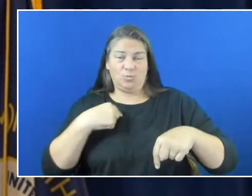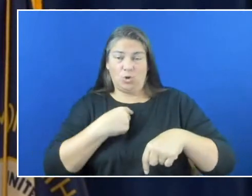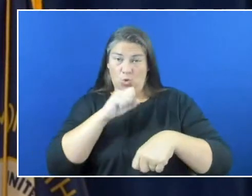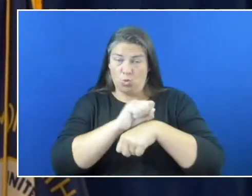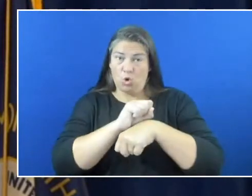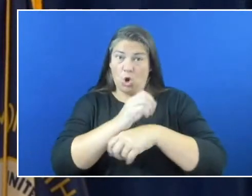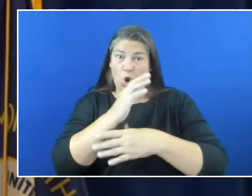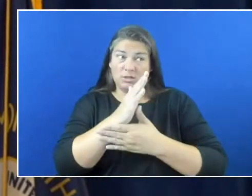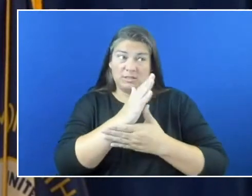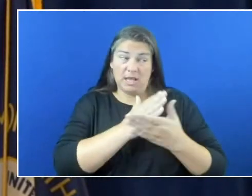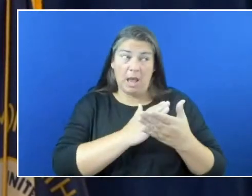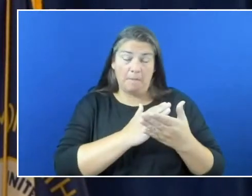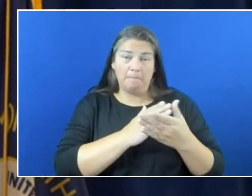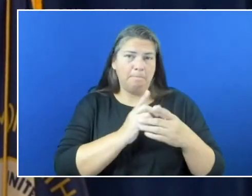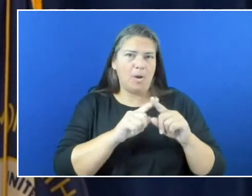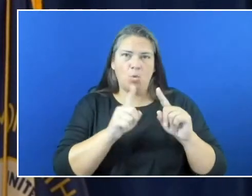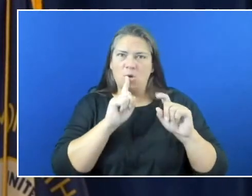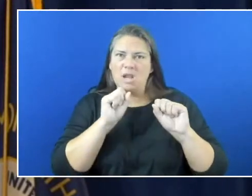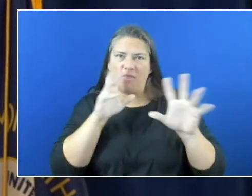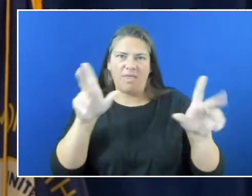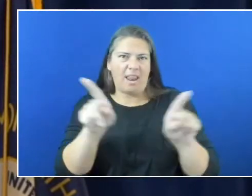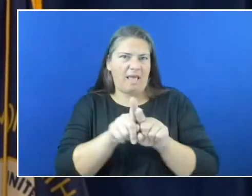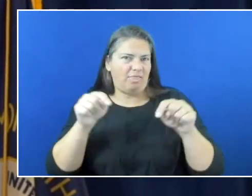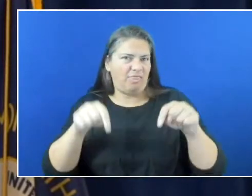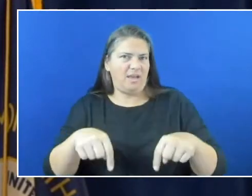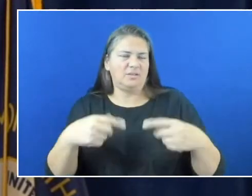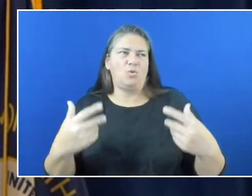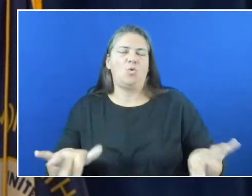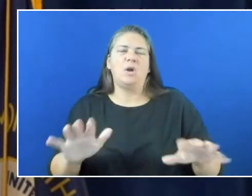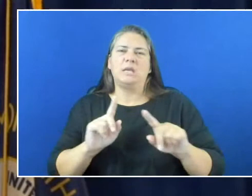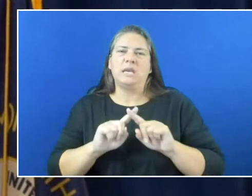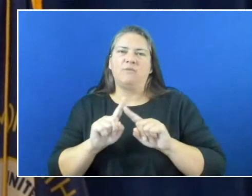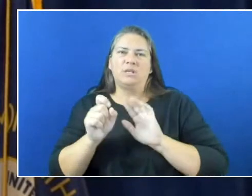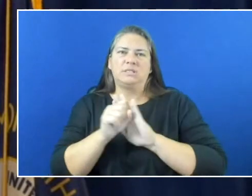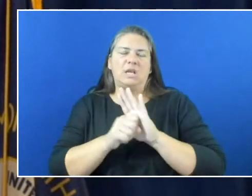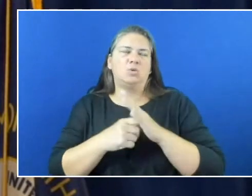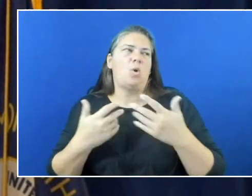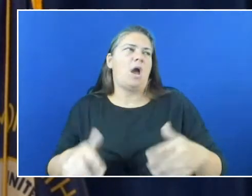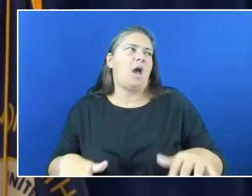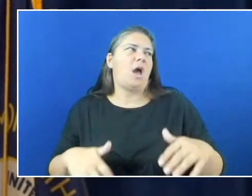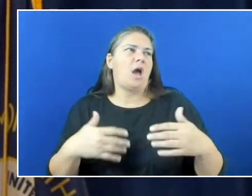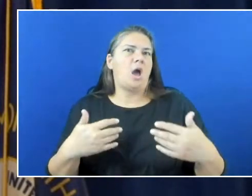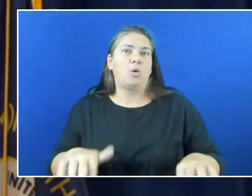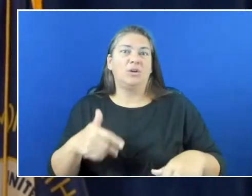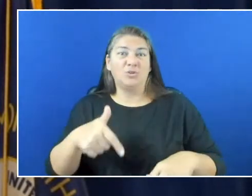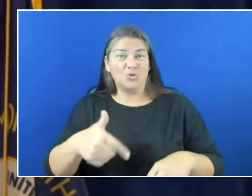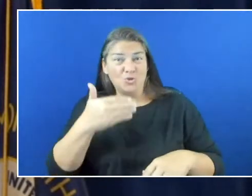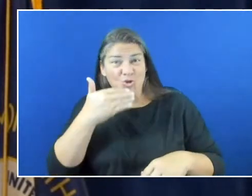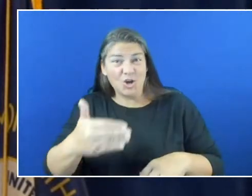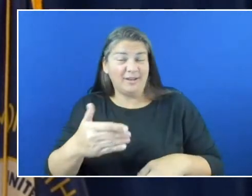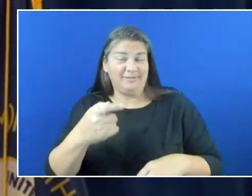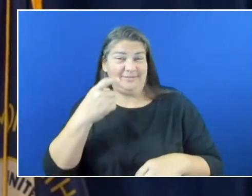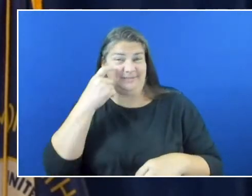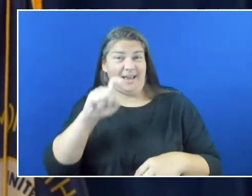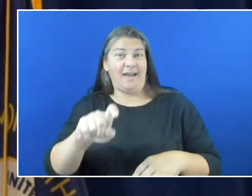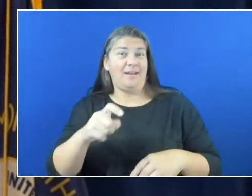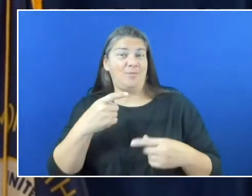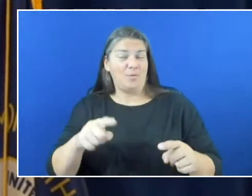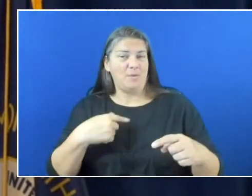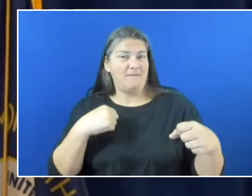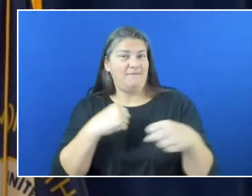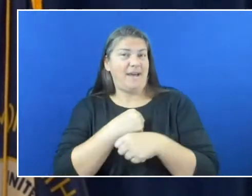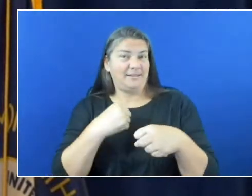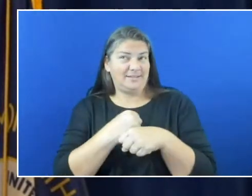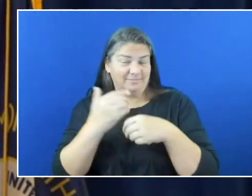that included this many different states. This is a good sign as we move this fight in the future, and